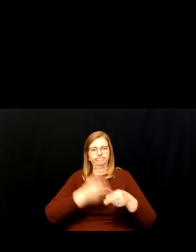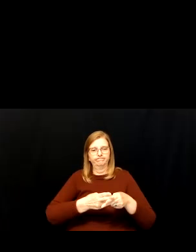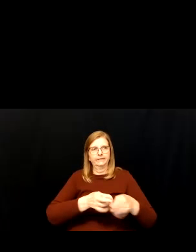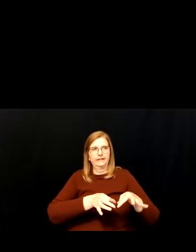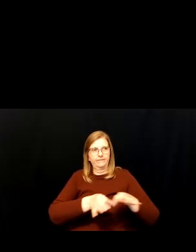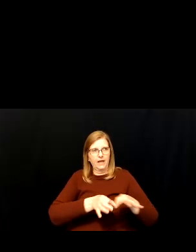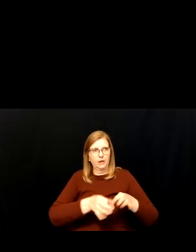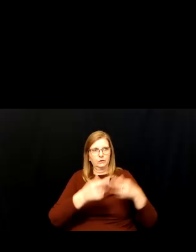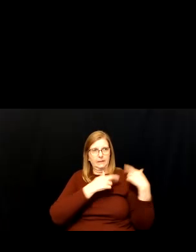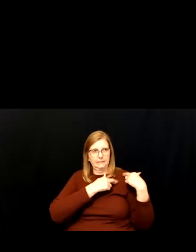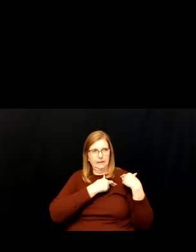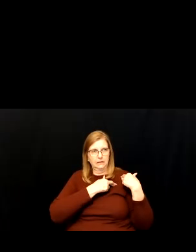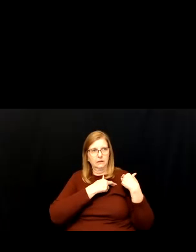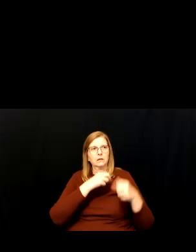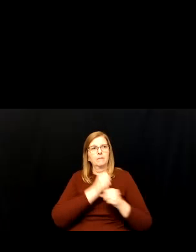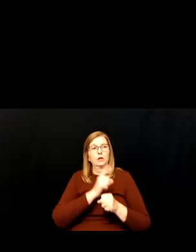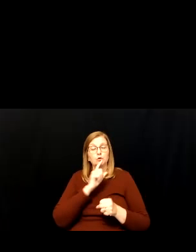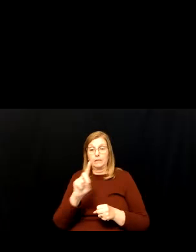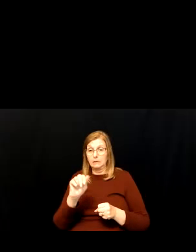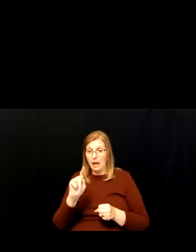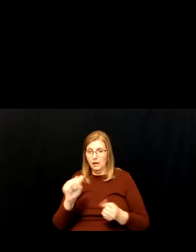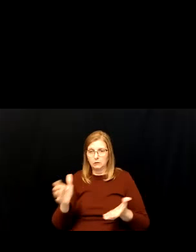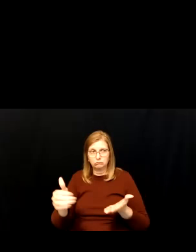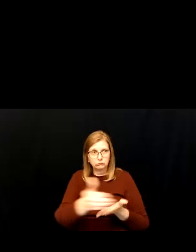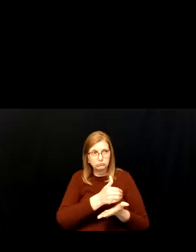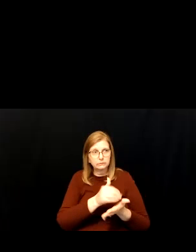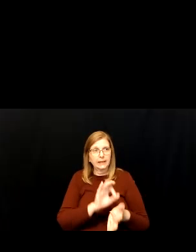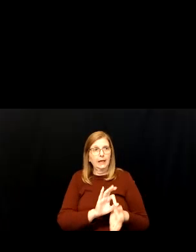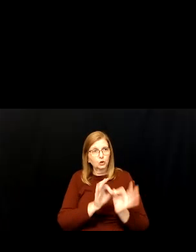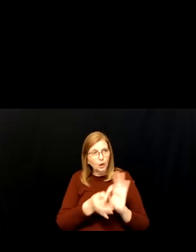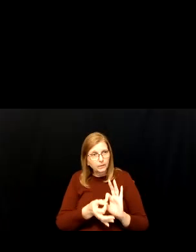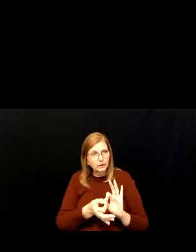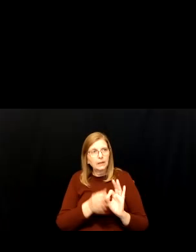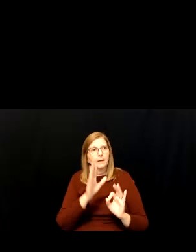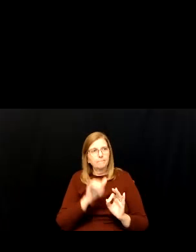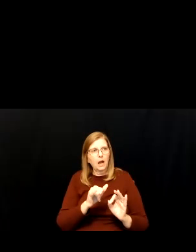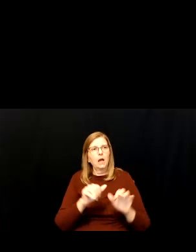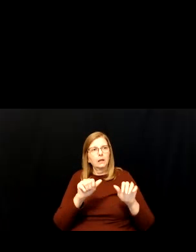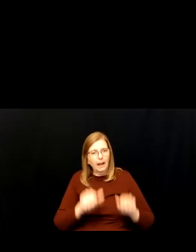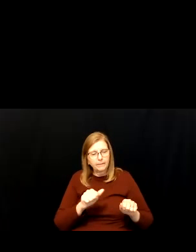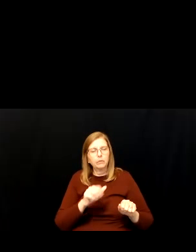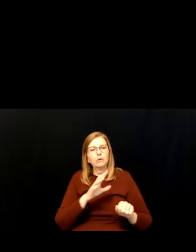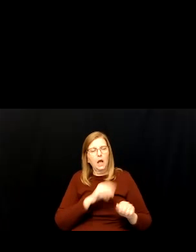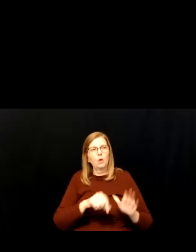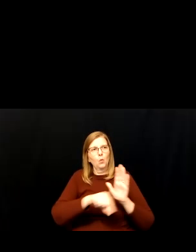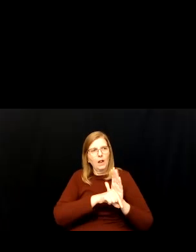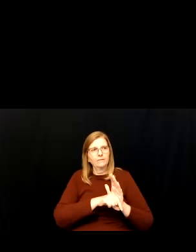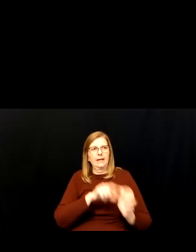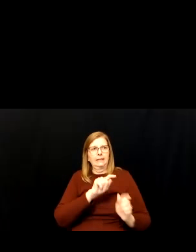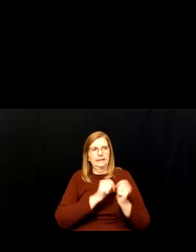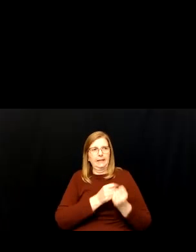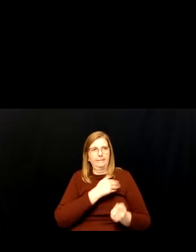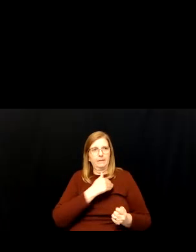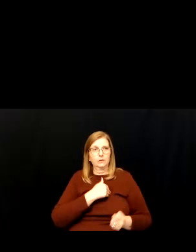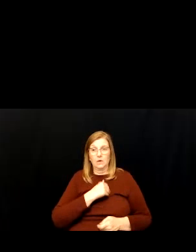are collected, evaluated, and interpreted by capable and credible team members. And what is unacceptable is